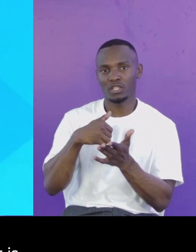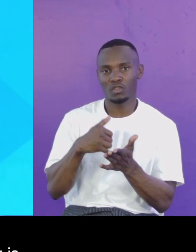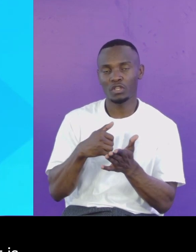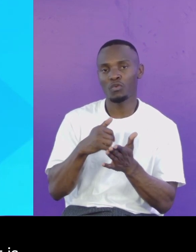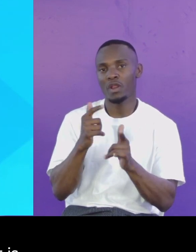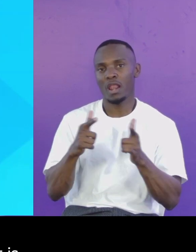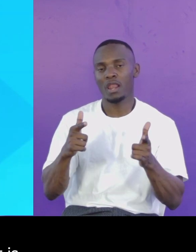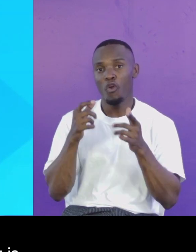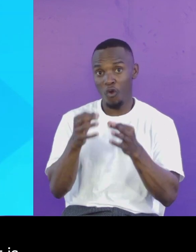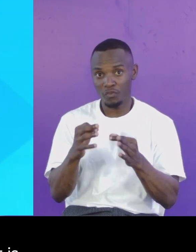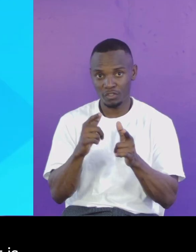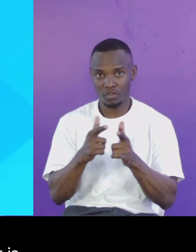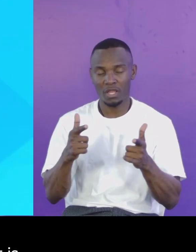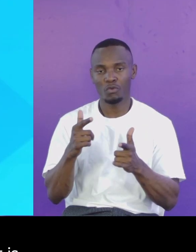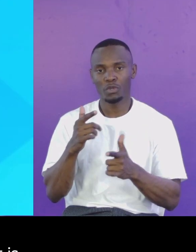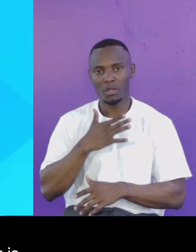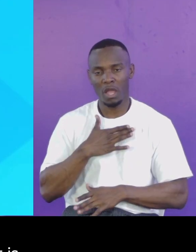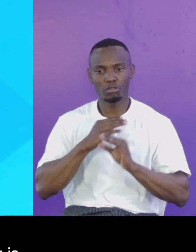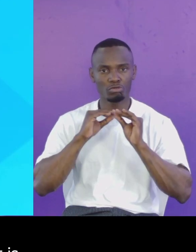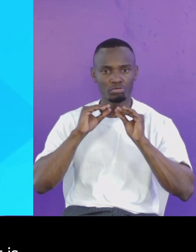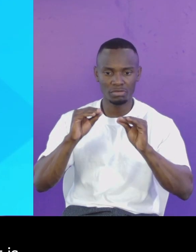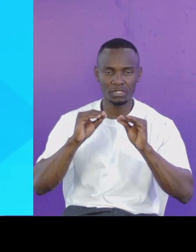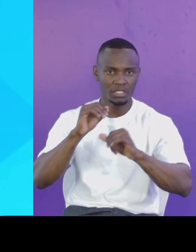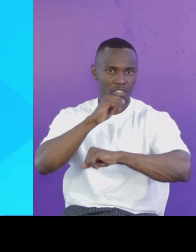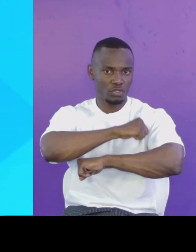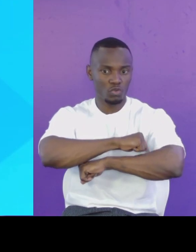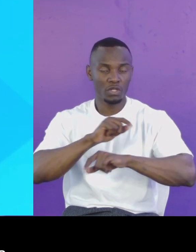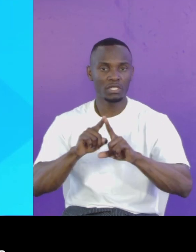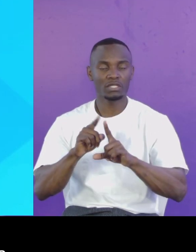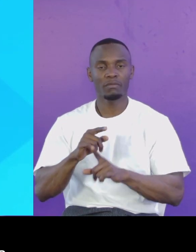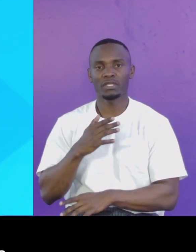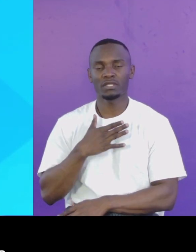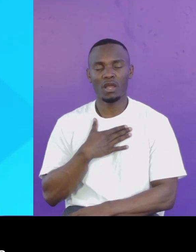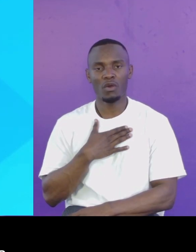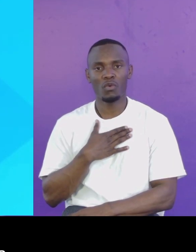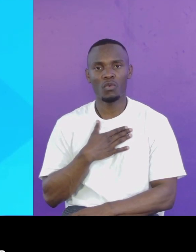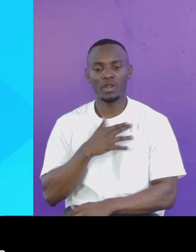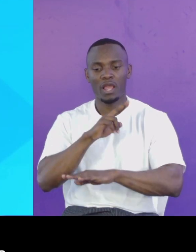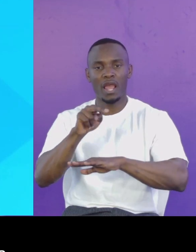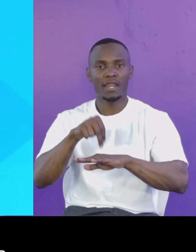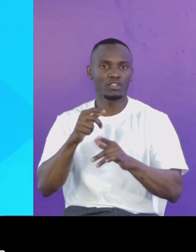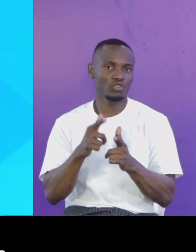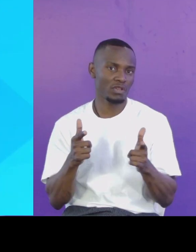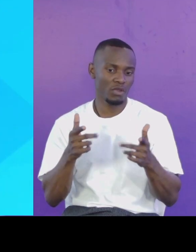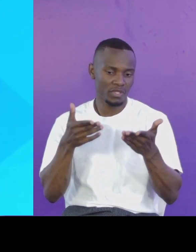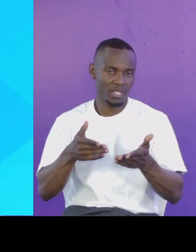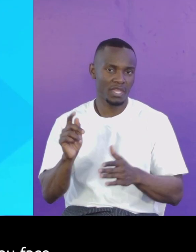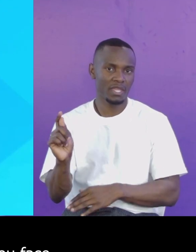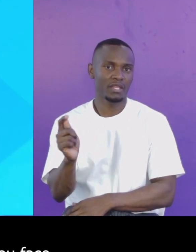languages that should be taught in schools, and it is one of the national language in